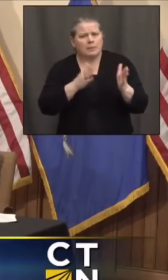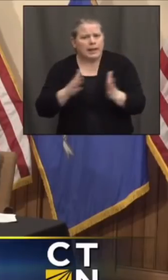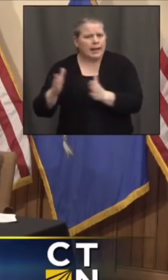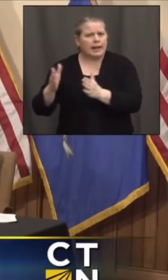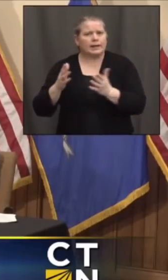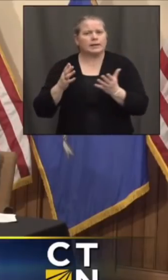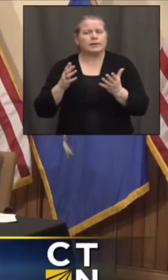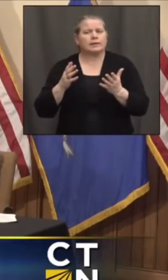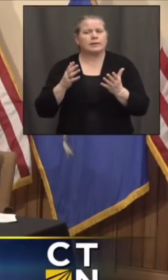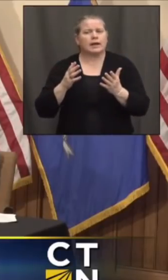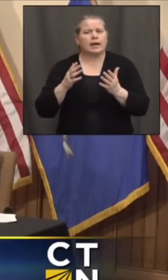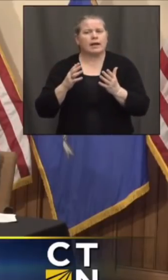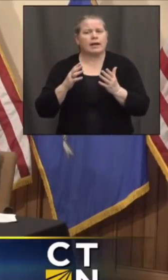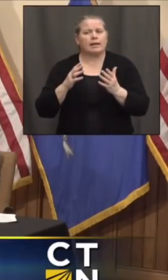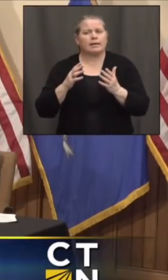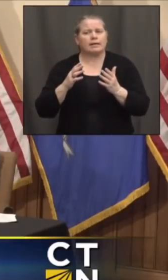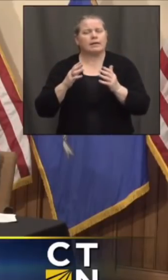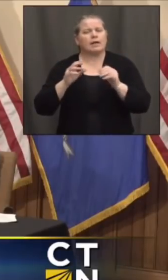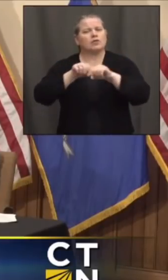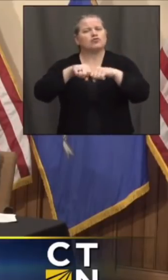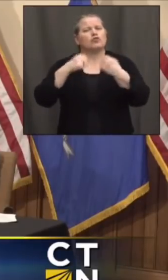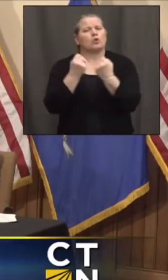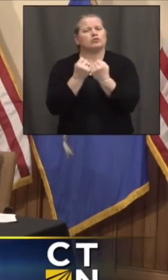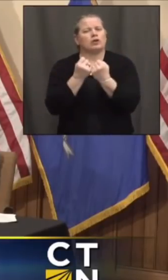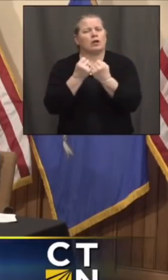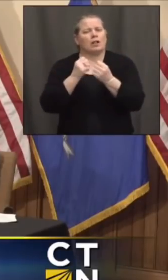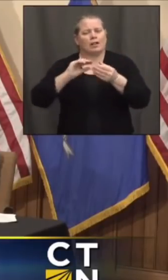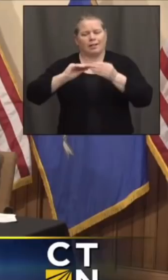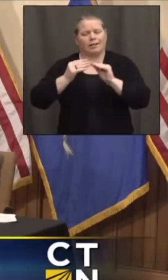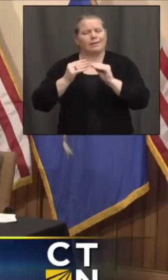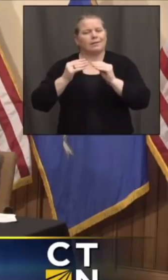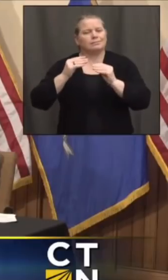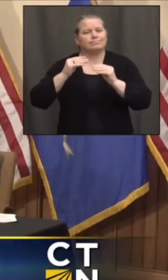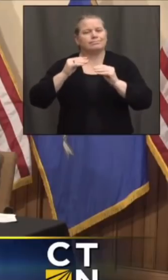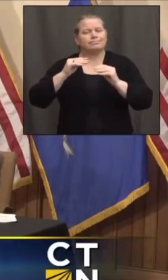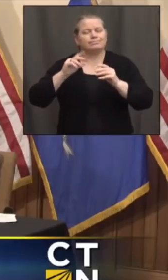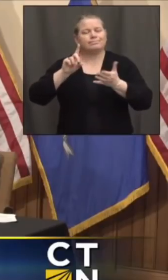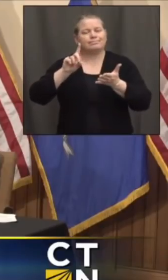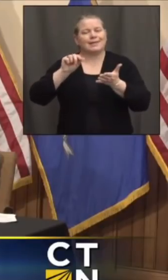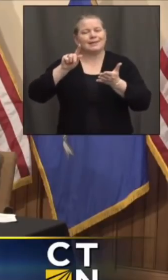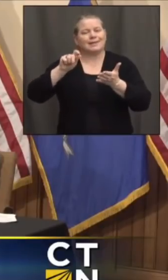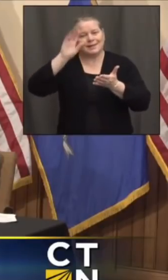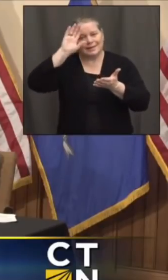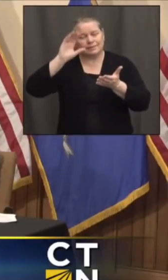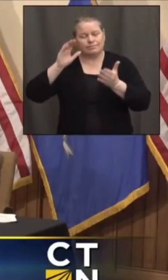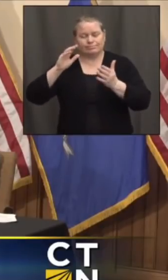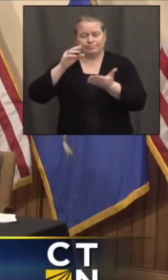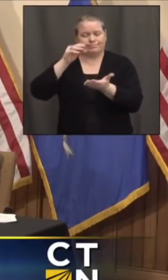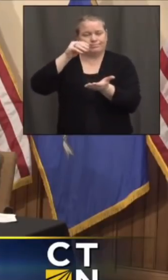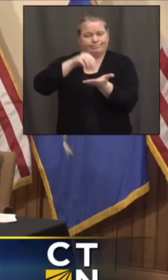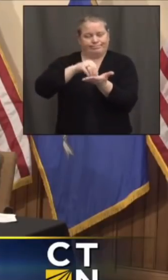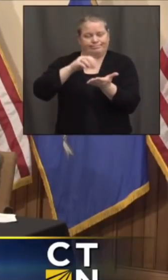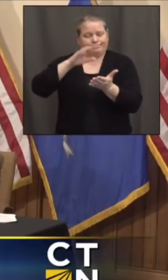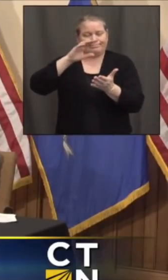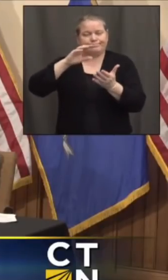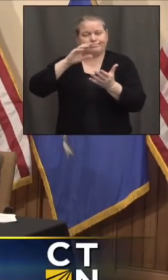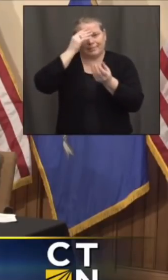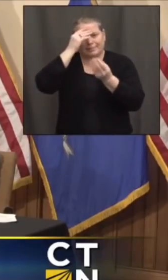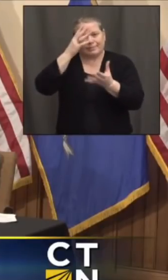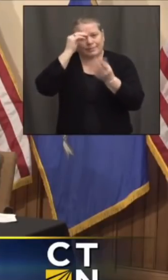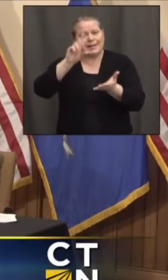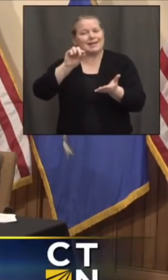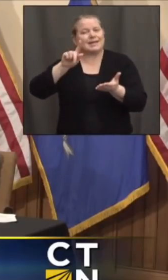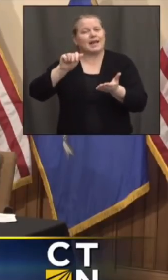to assist in planning vaccinations for those